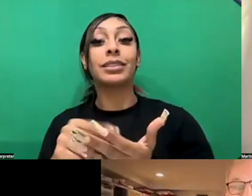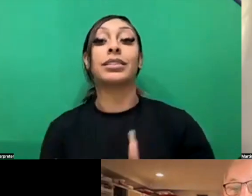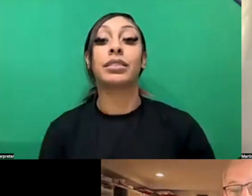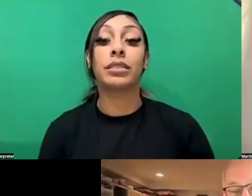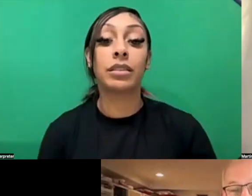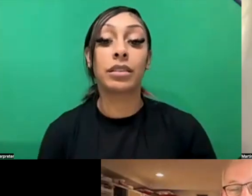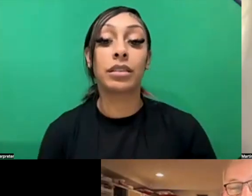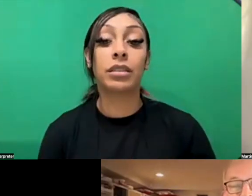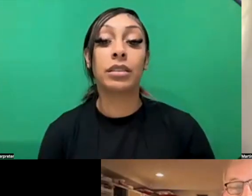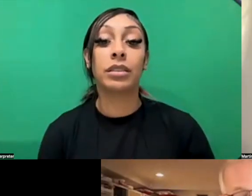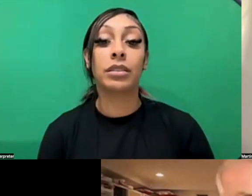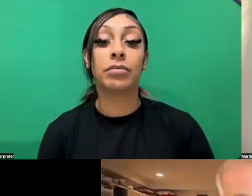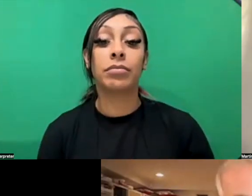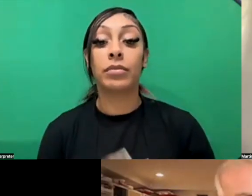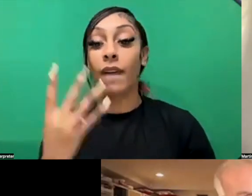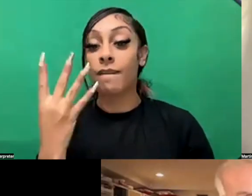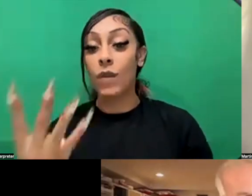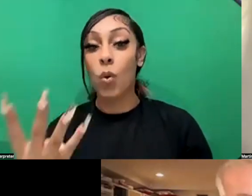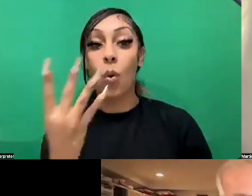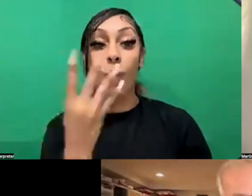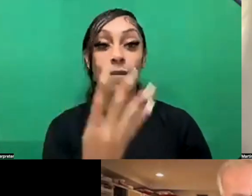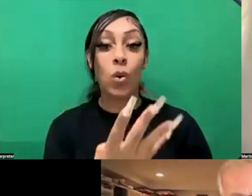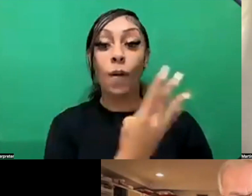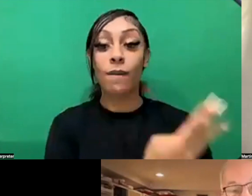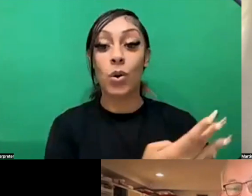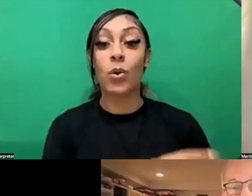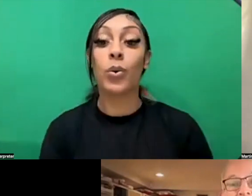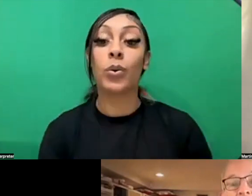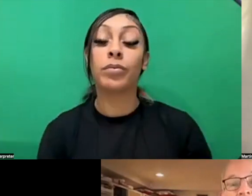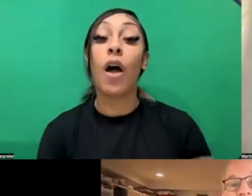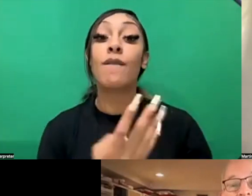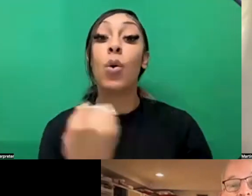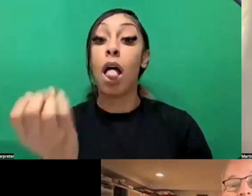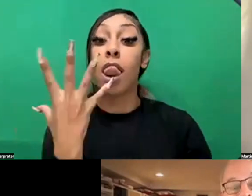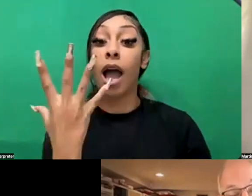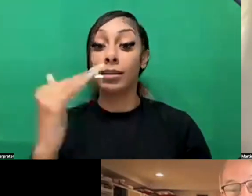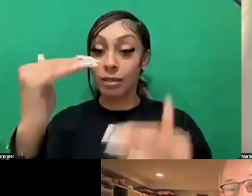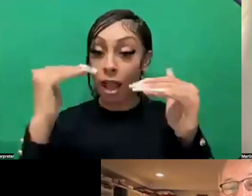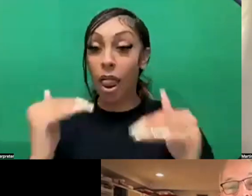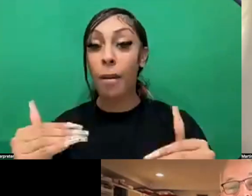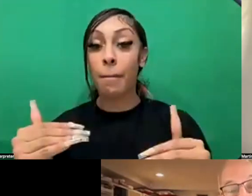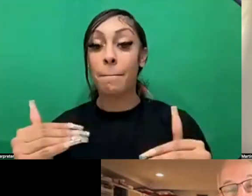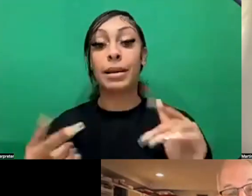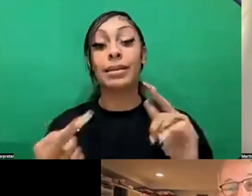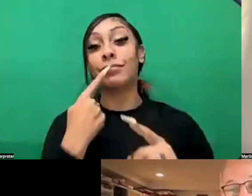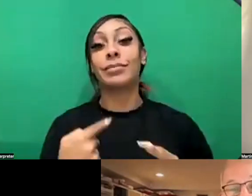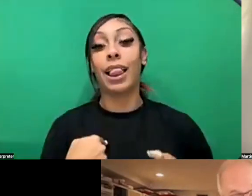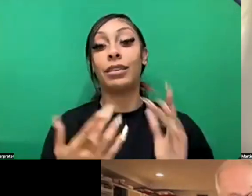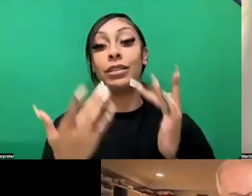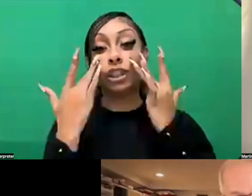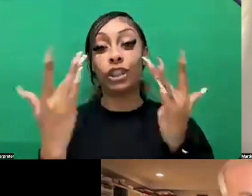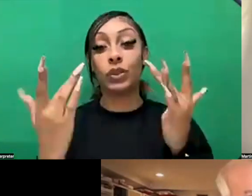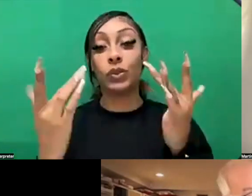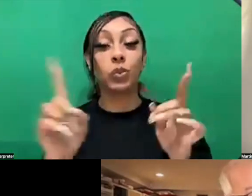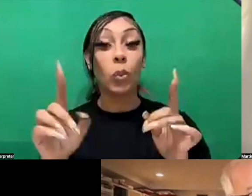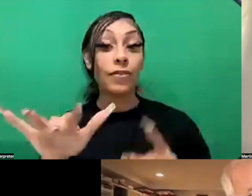printed settings above each column, and the 4 lights immediately below that show the status of those